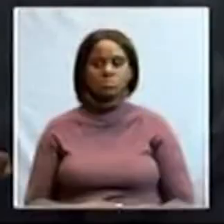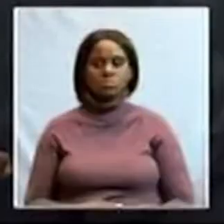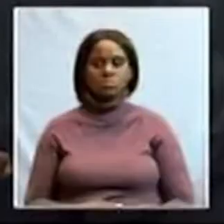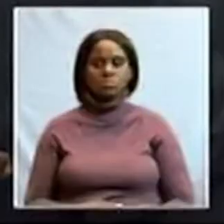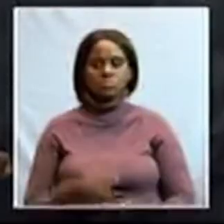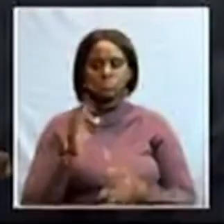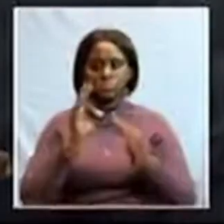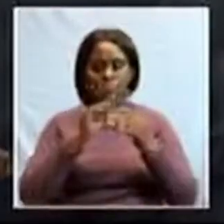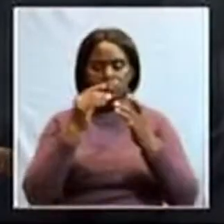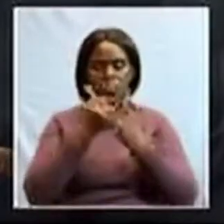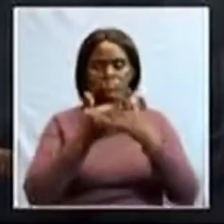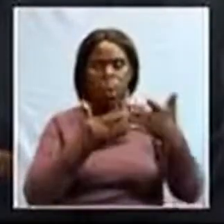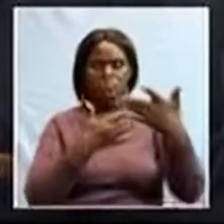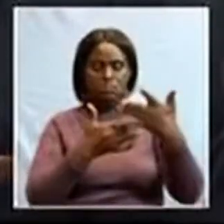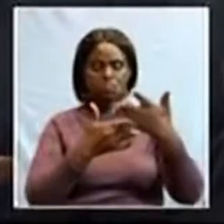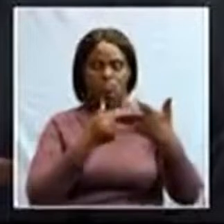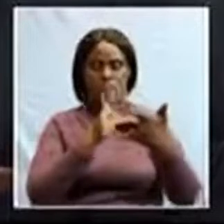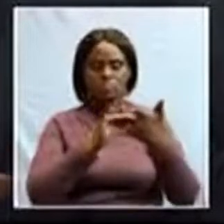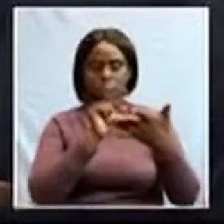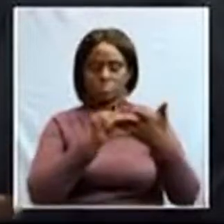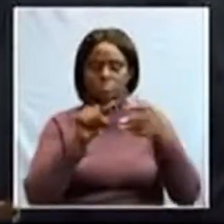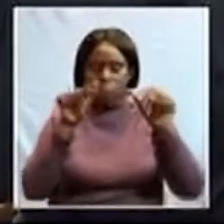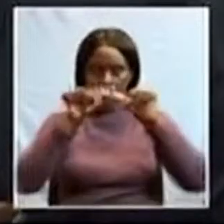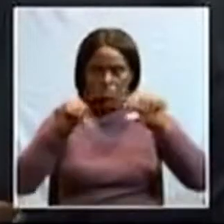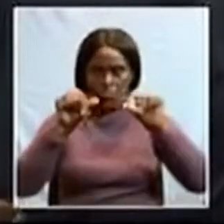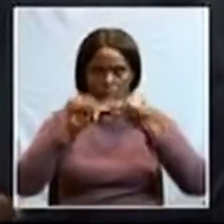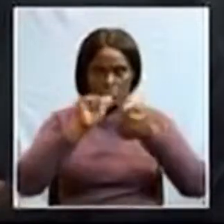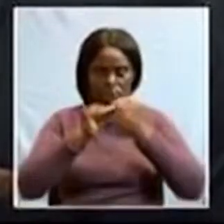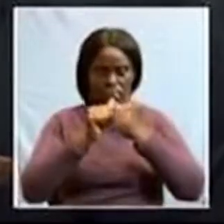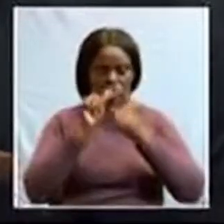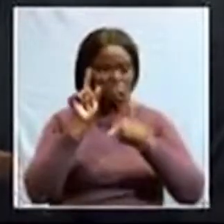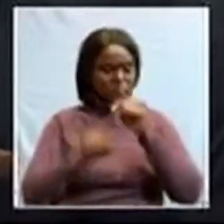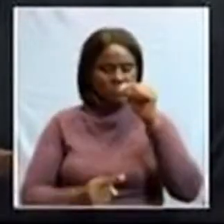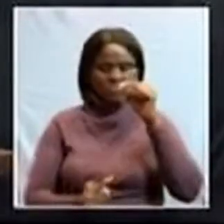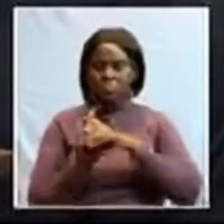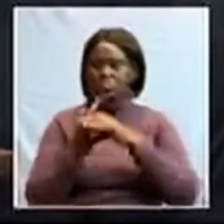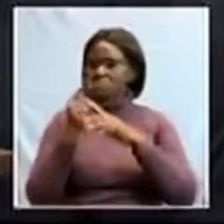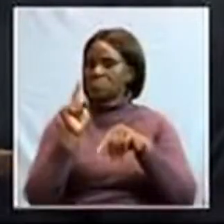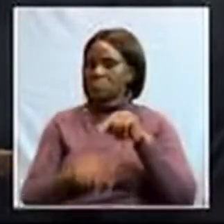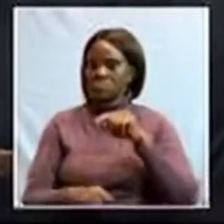documents were there. This audit query should not have appeared.